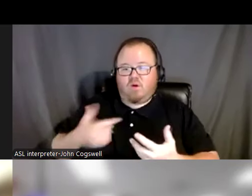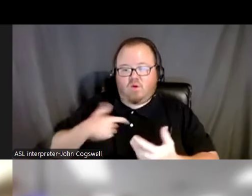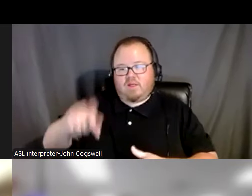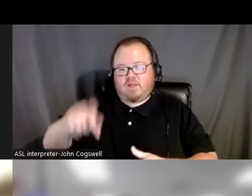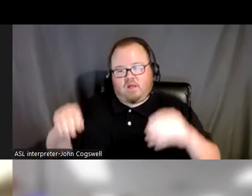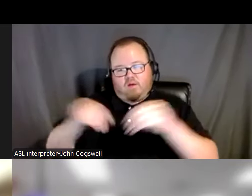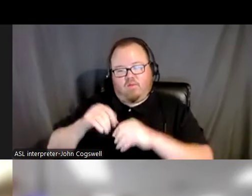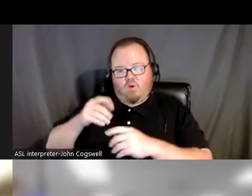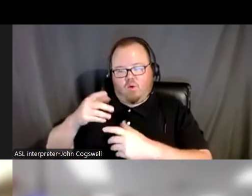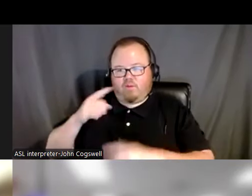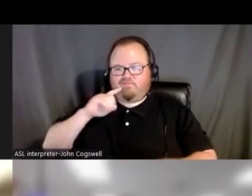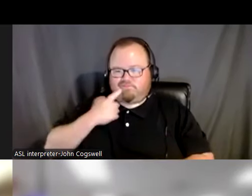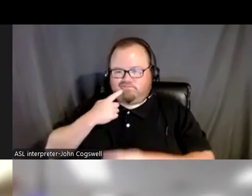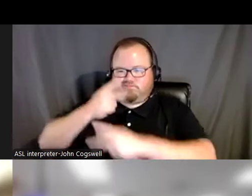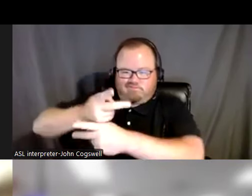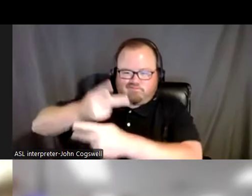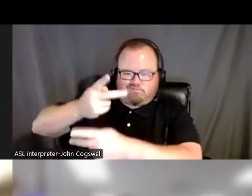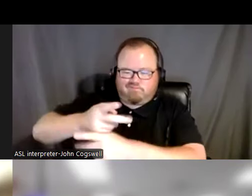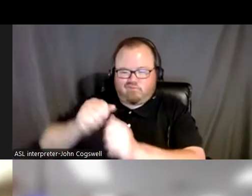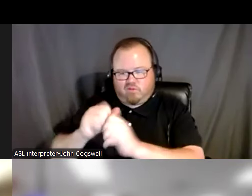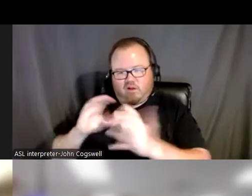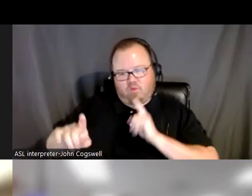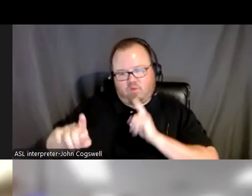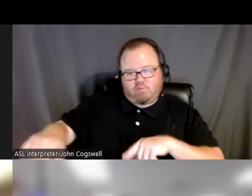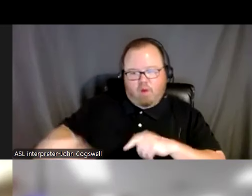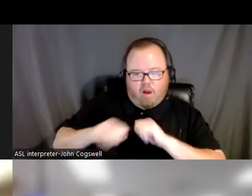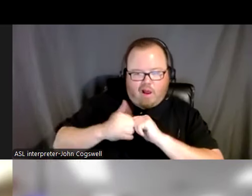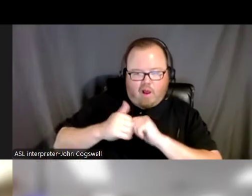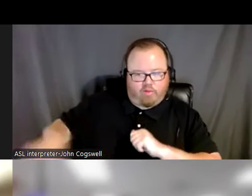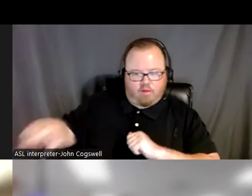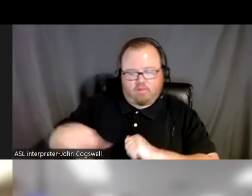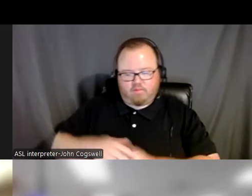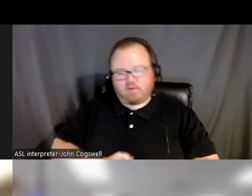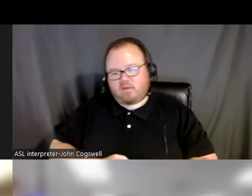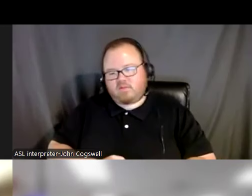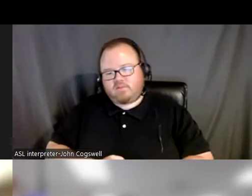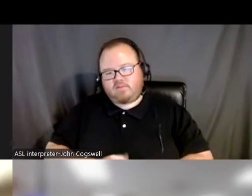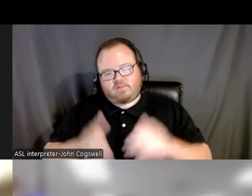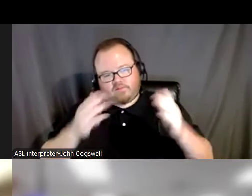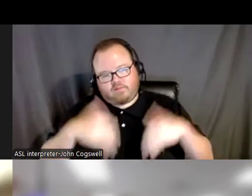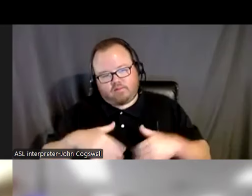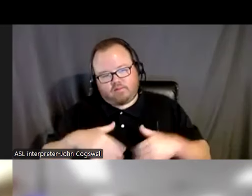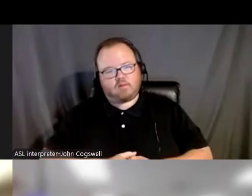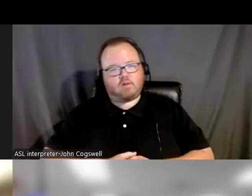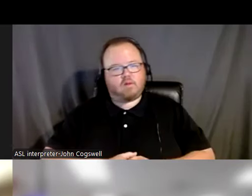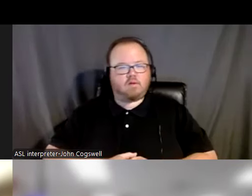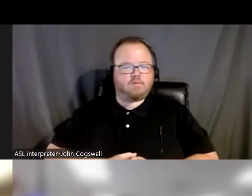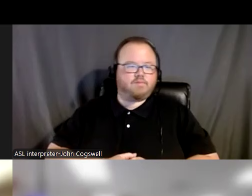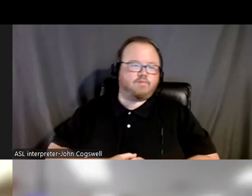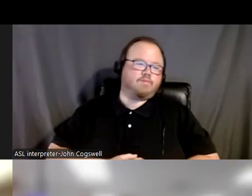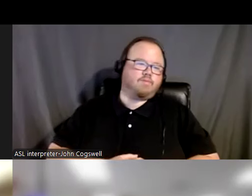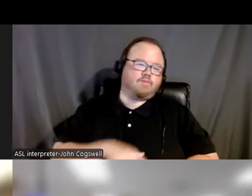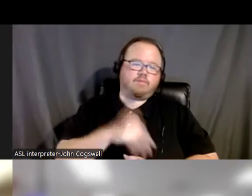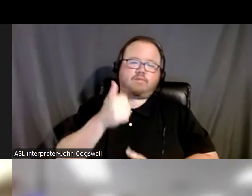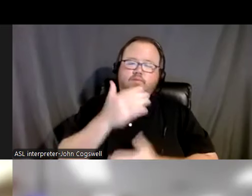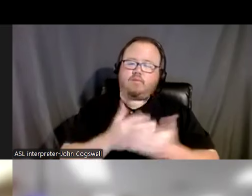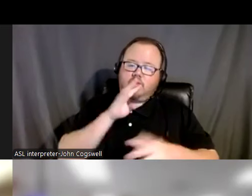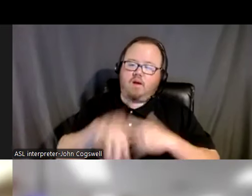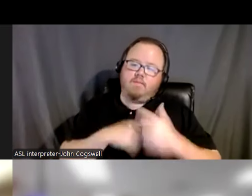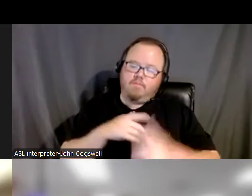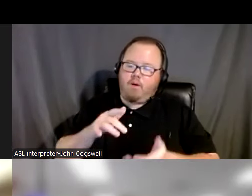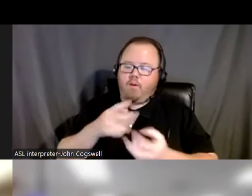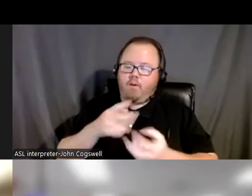little bit more intensive with our response to them. Moving down from there, another section on the website we talk about is